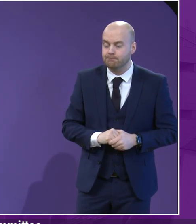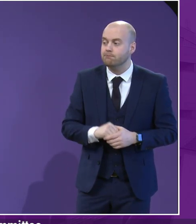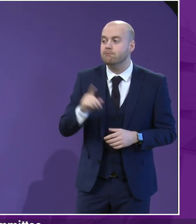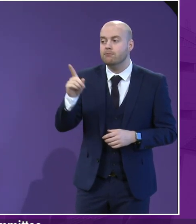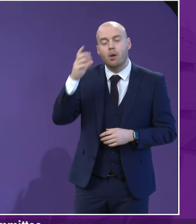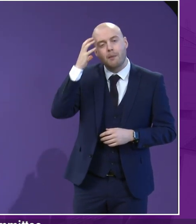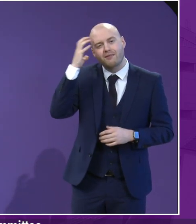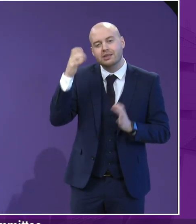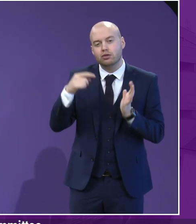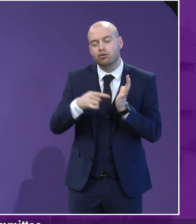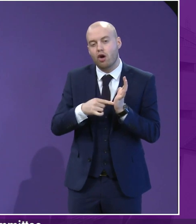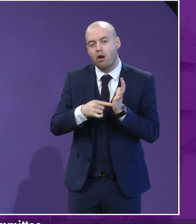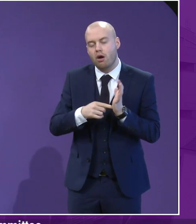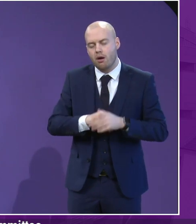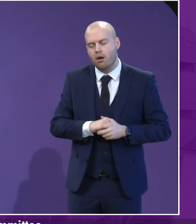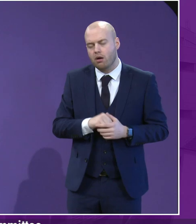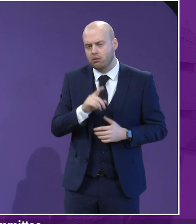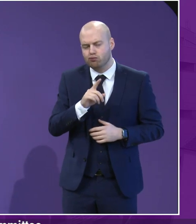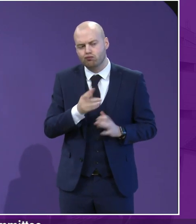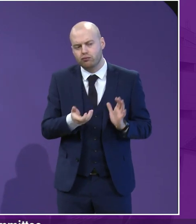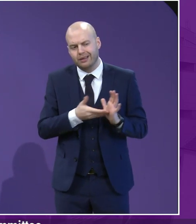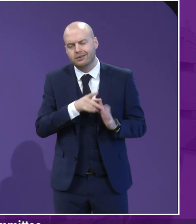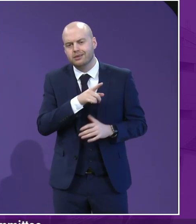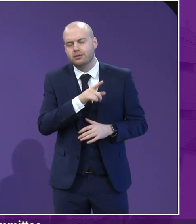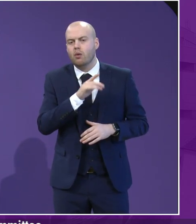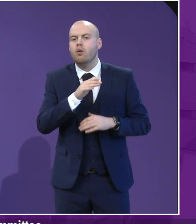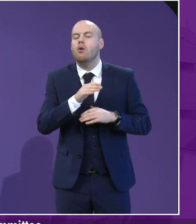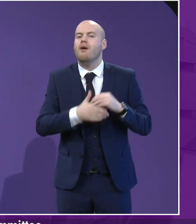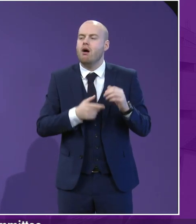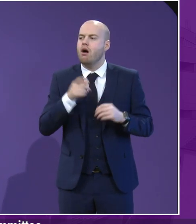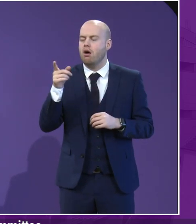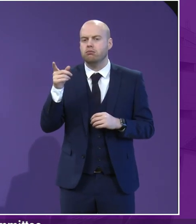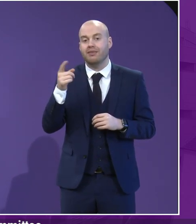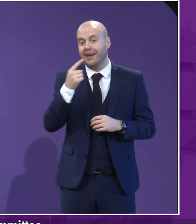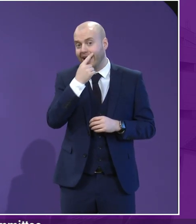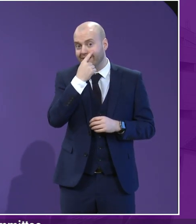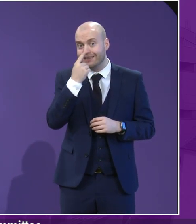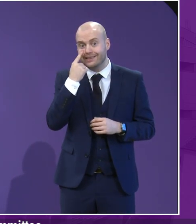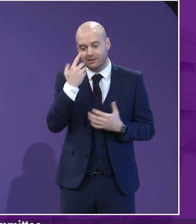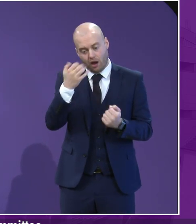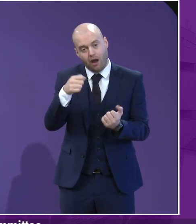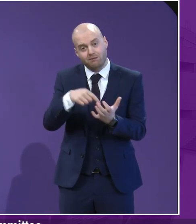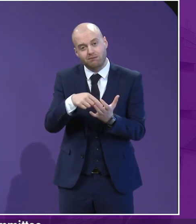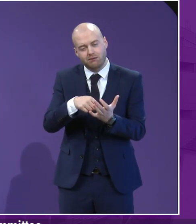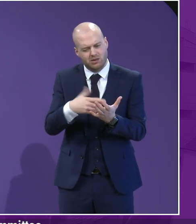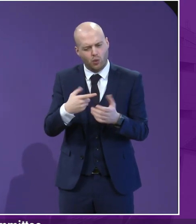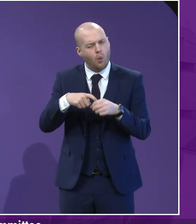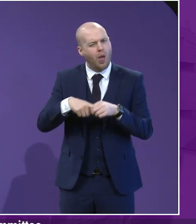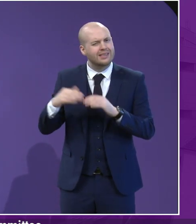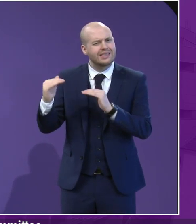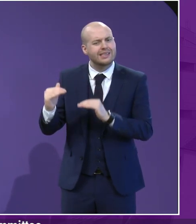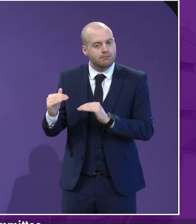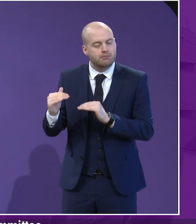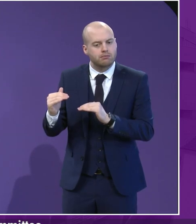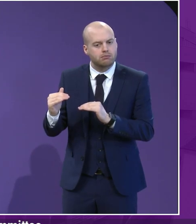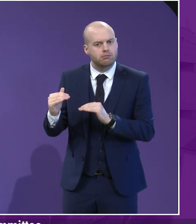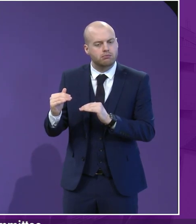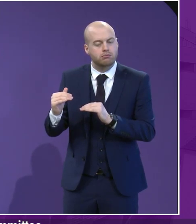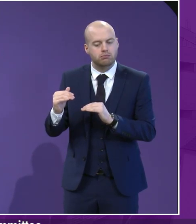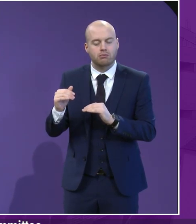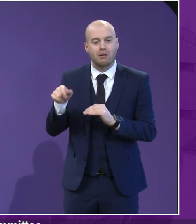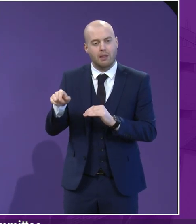dropping out, leaving is one response, but it's not the only response. Other outcomes